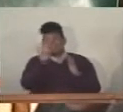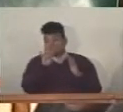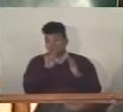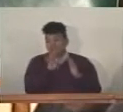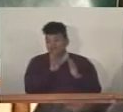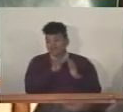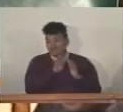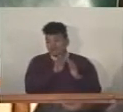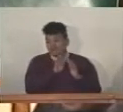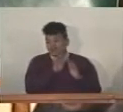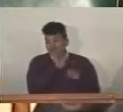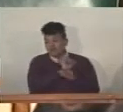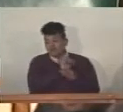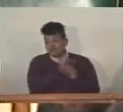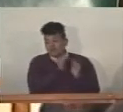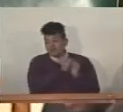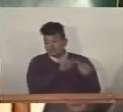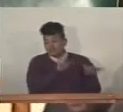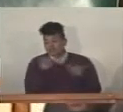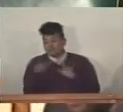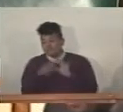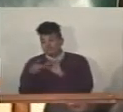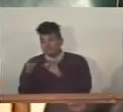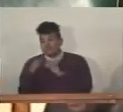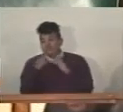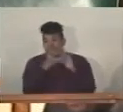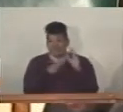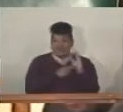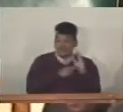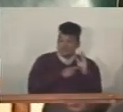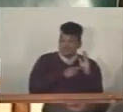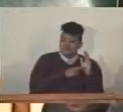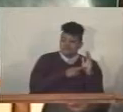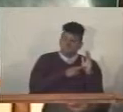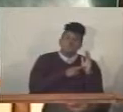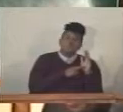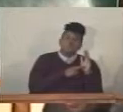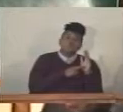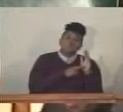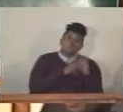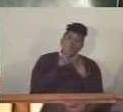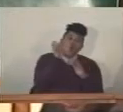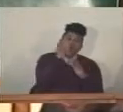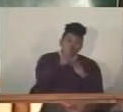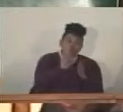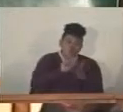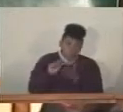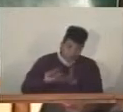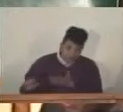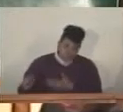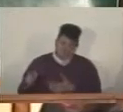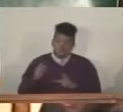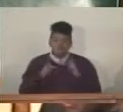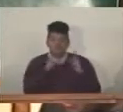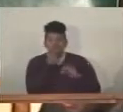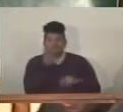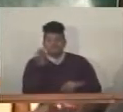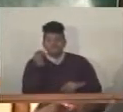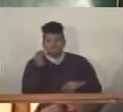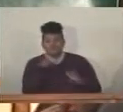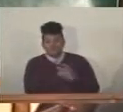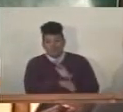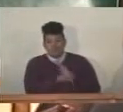constant build-up that we experience every year by eliminating the number of trials that need to be had around the